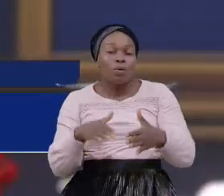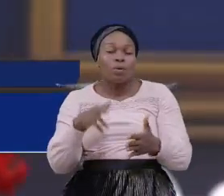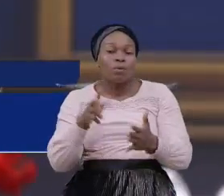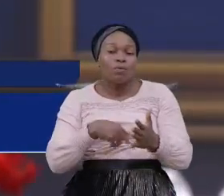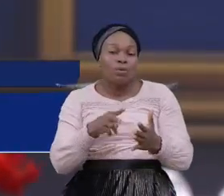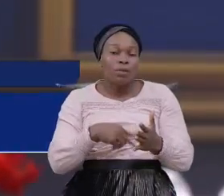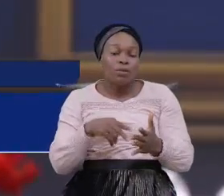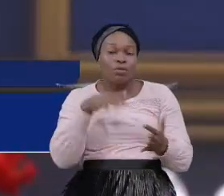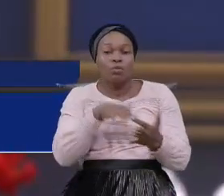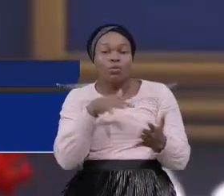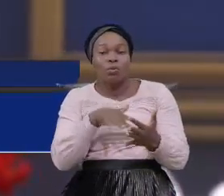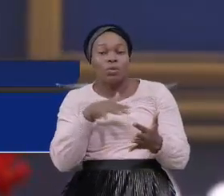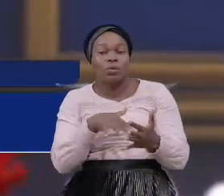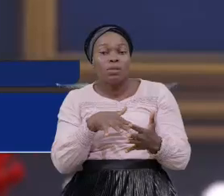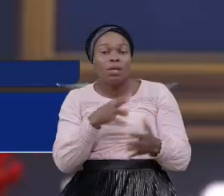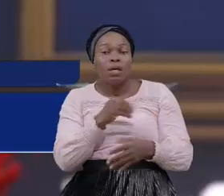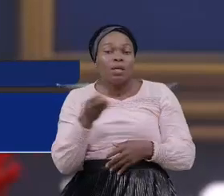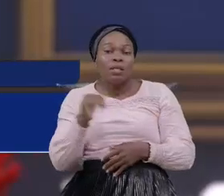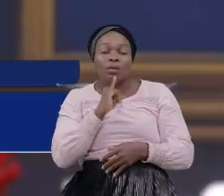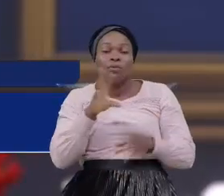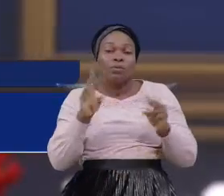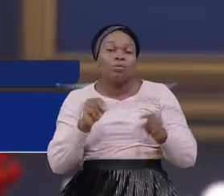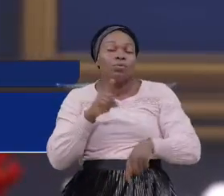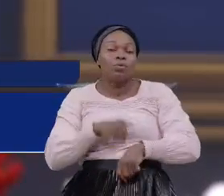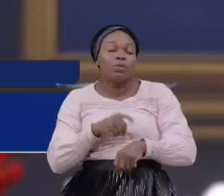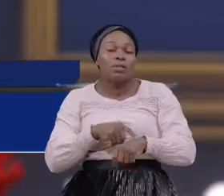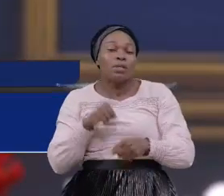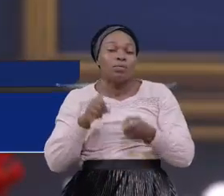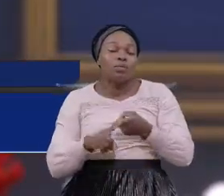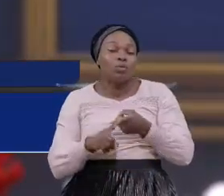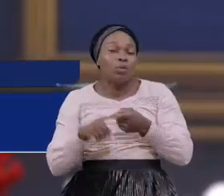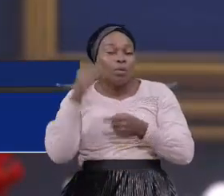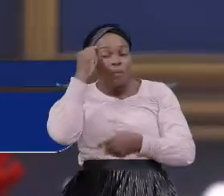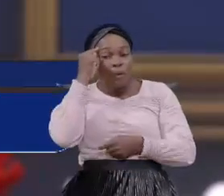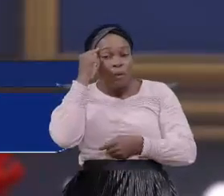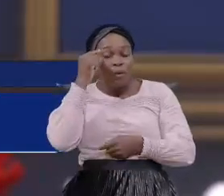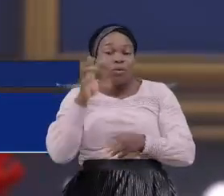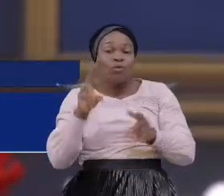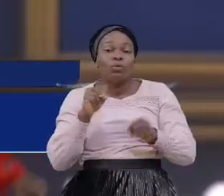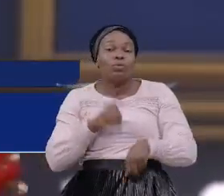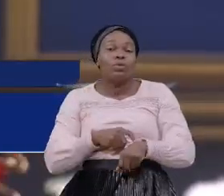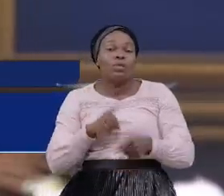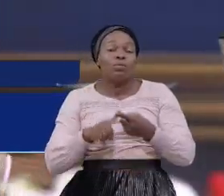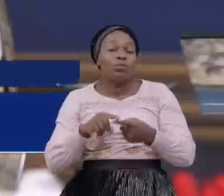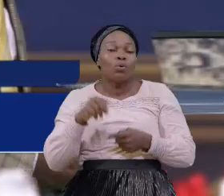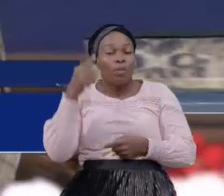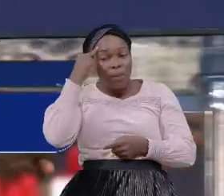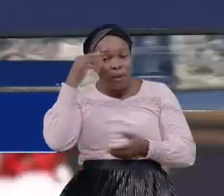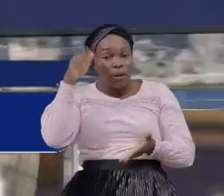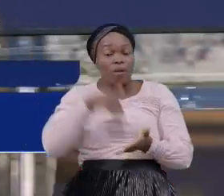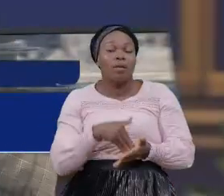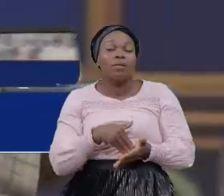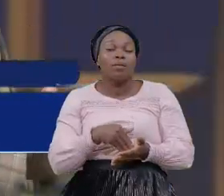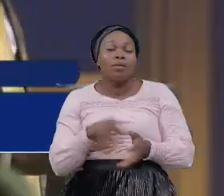no time of reflecting. There's no time of rethinking. There is no